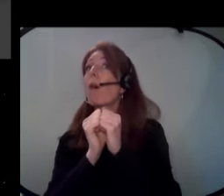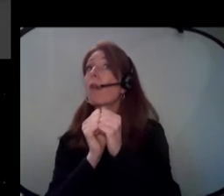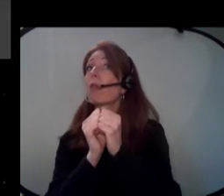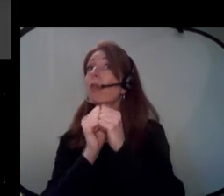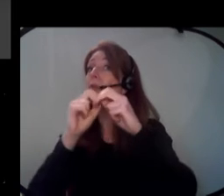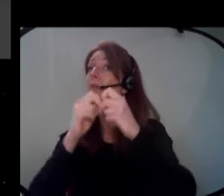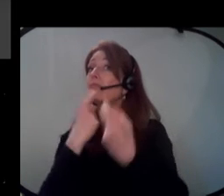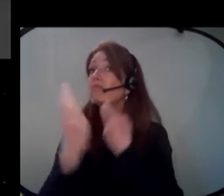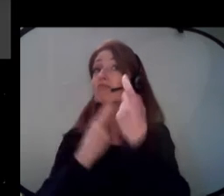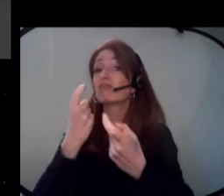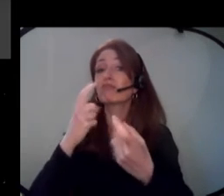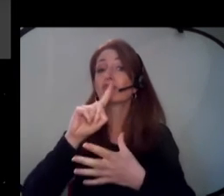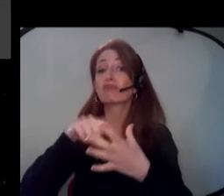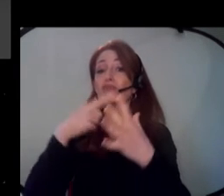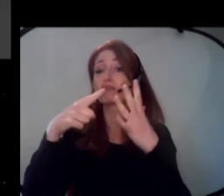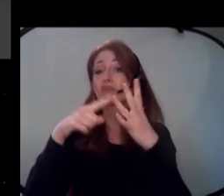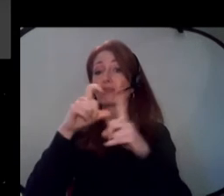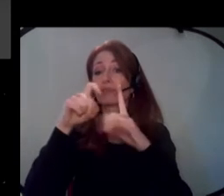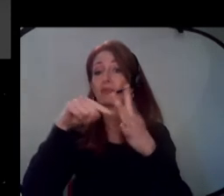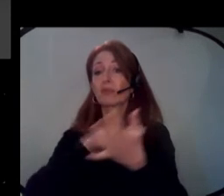other? Well, sorry.